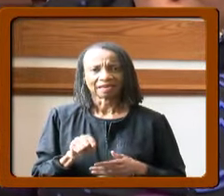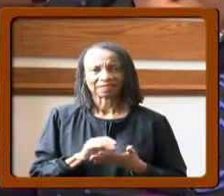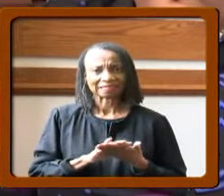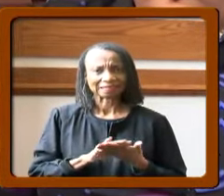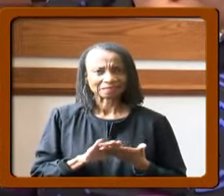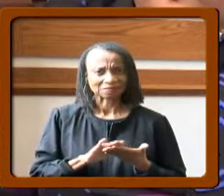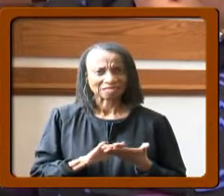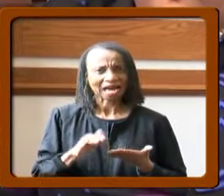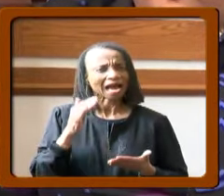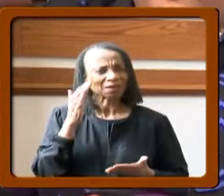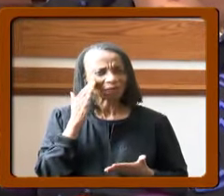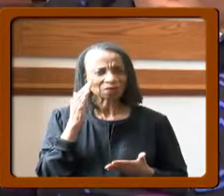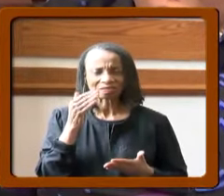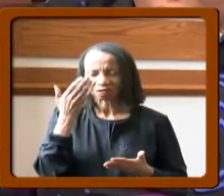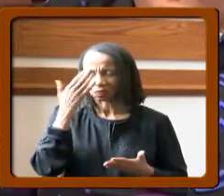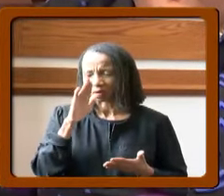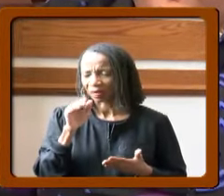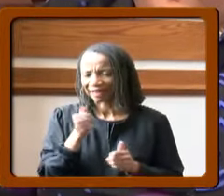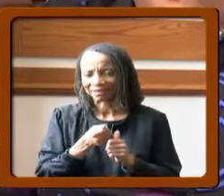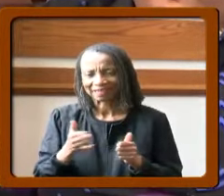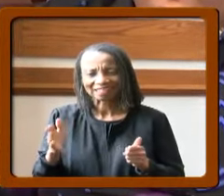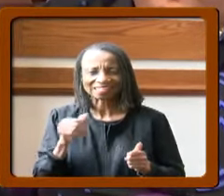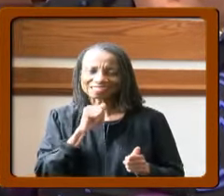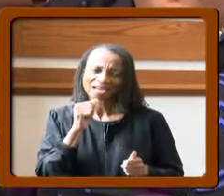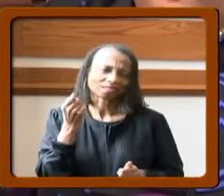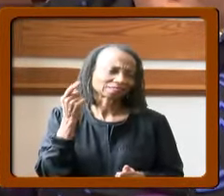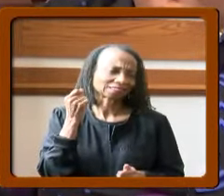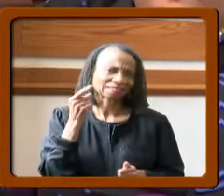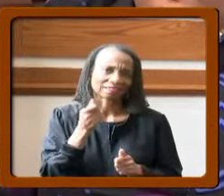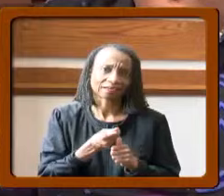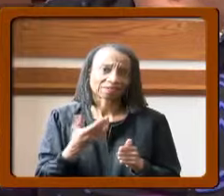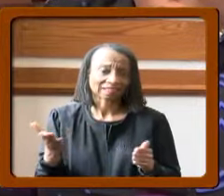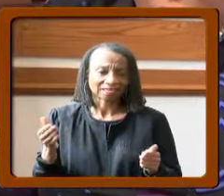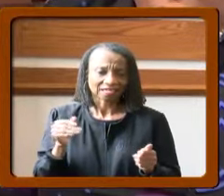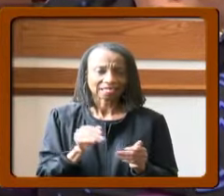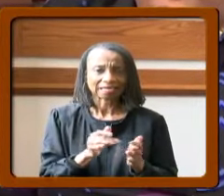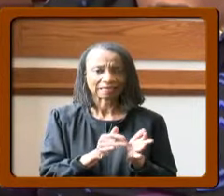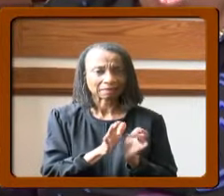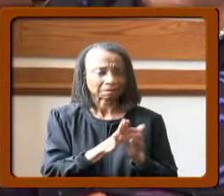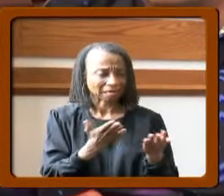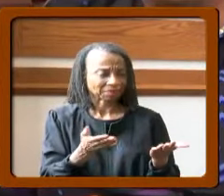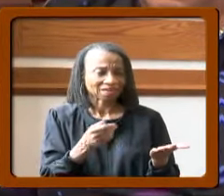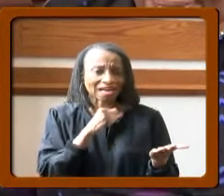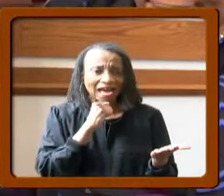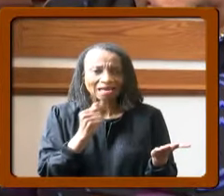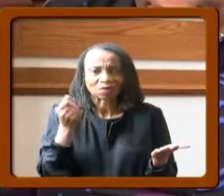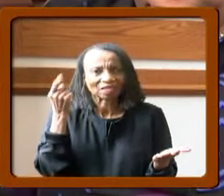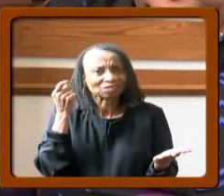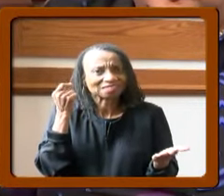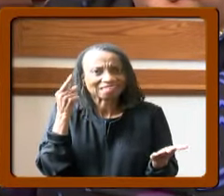I know you don't know everything. You don't understand everything, even in this book. Neither do I.